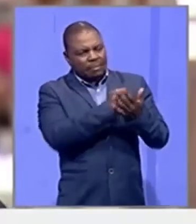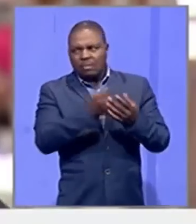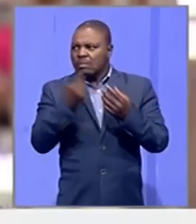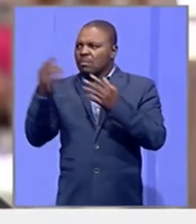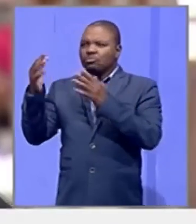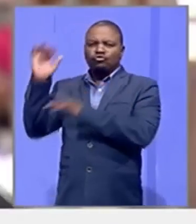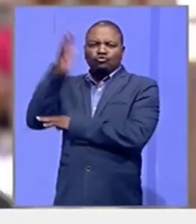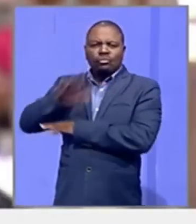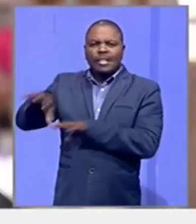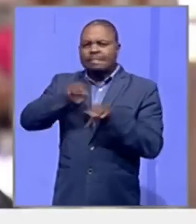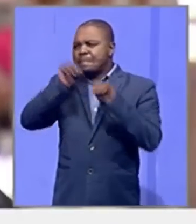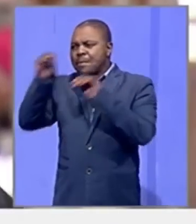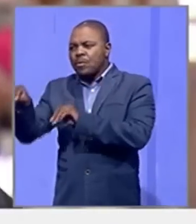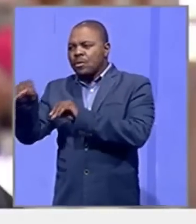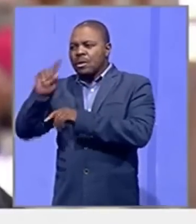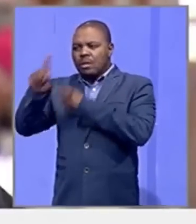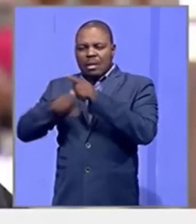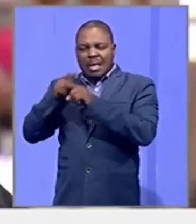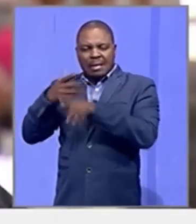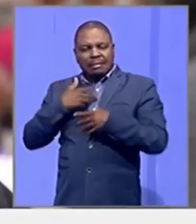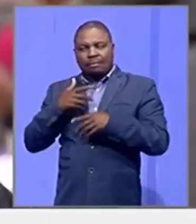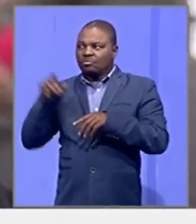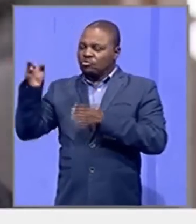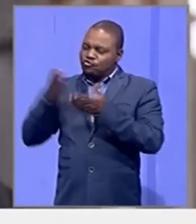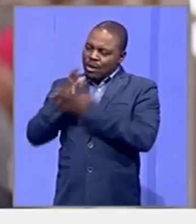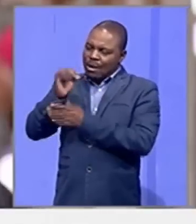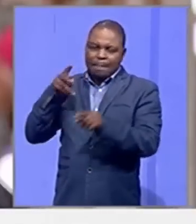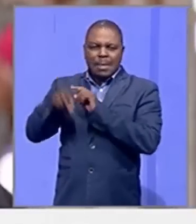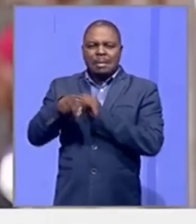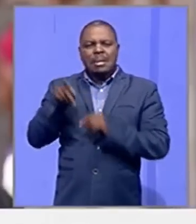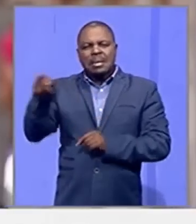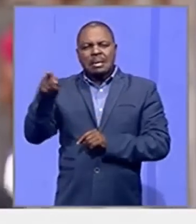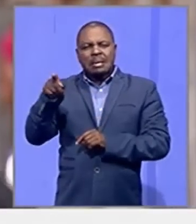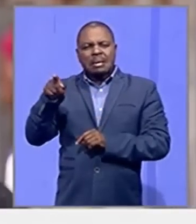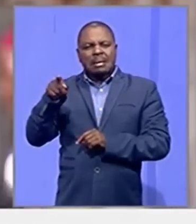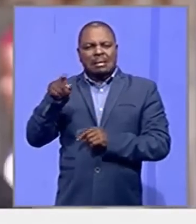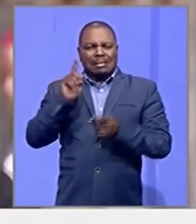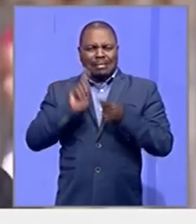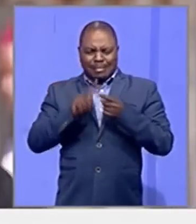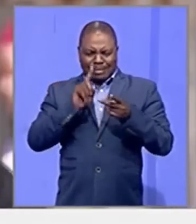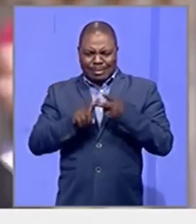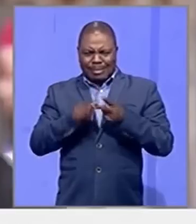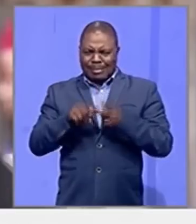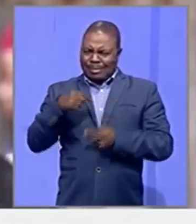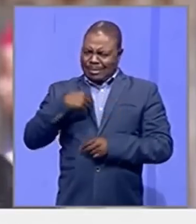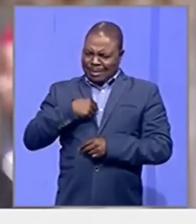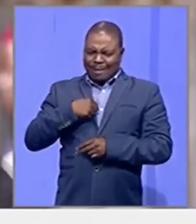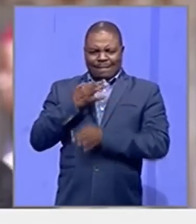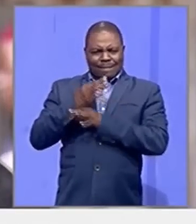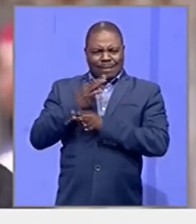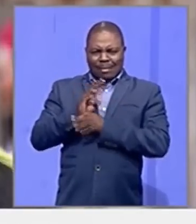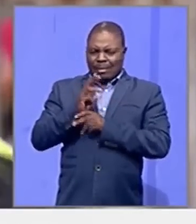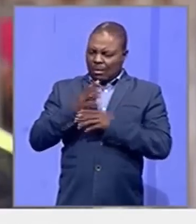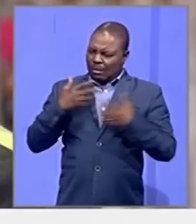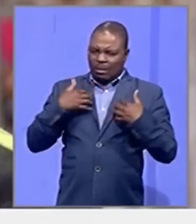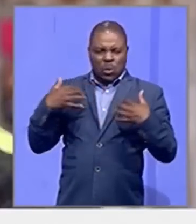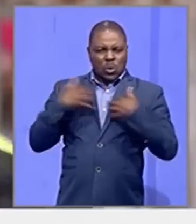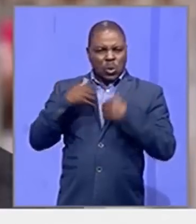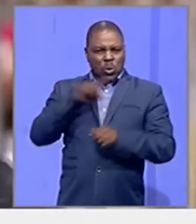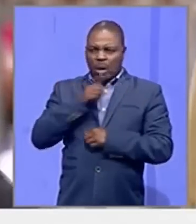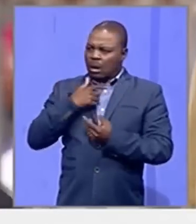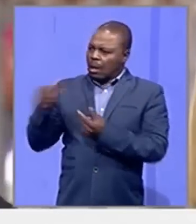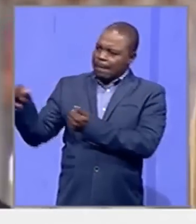bona go sekgweng o fitlhile a ba initiate ka tetla ya gage e senya gona re le batsadi ra megile thata gonne bana ba rona ba tla ba se mo seemong se se